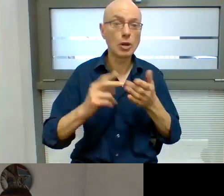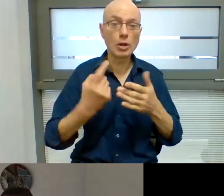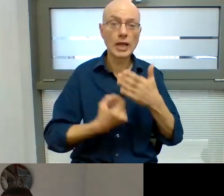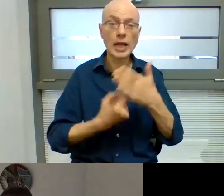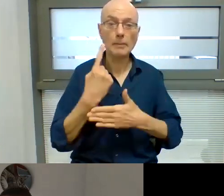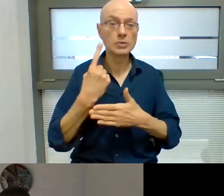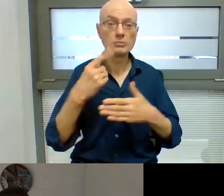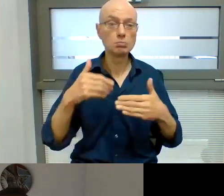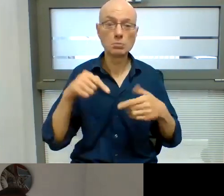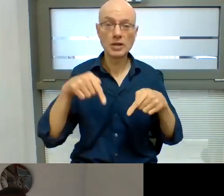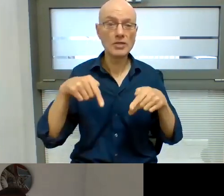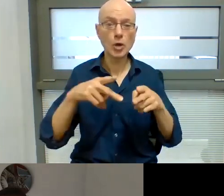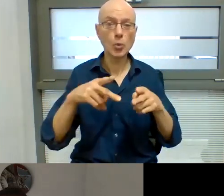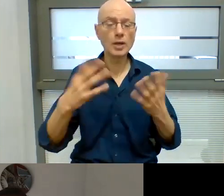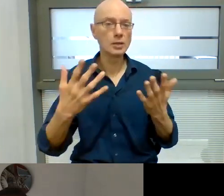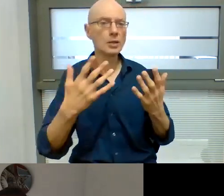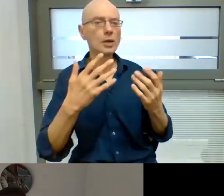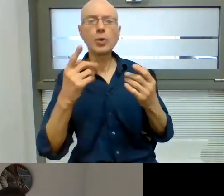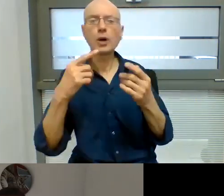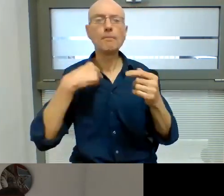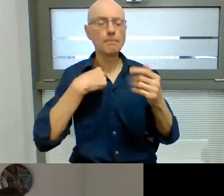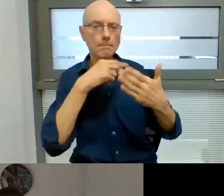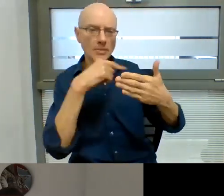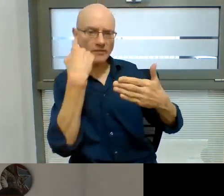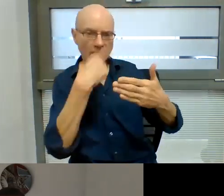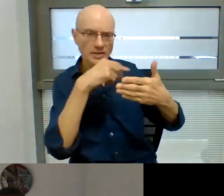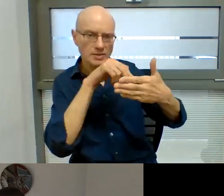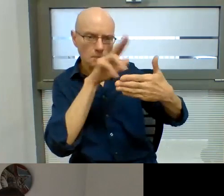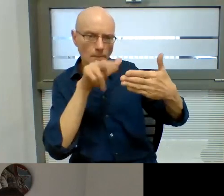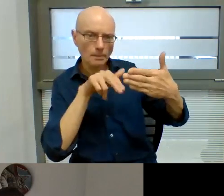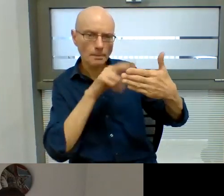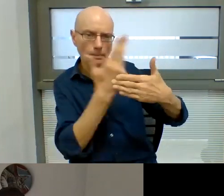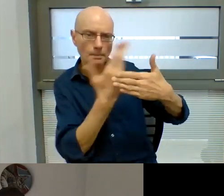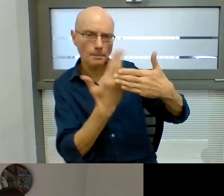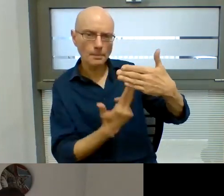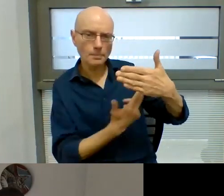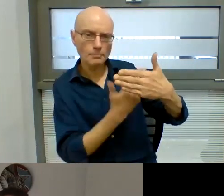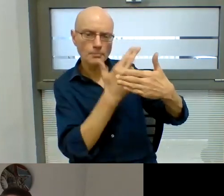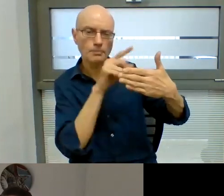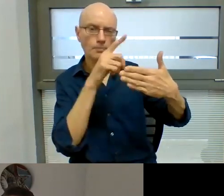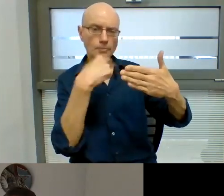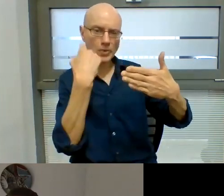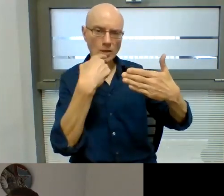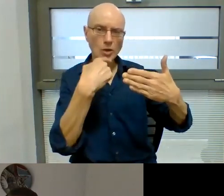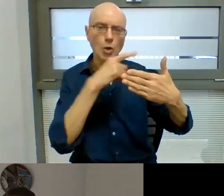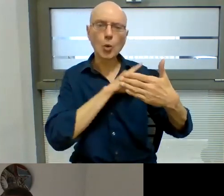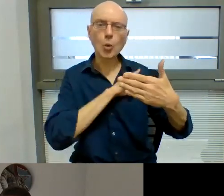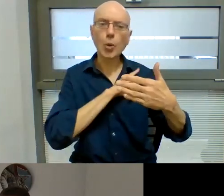Well, I did the faces because I thought, well, it was about being